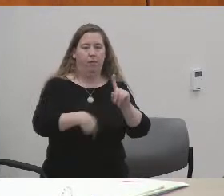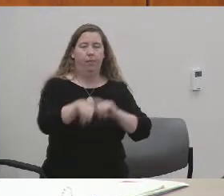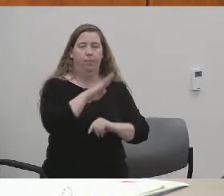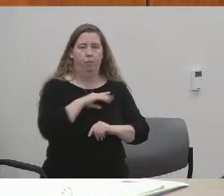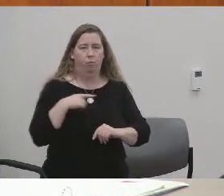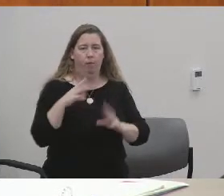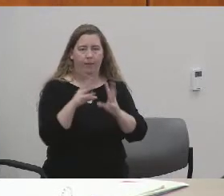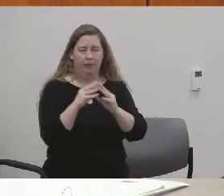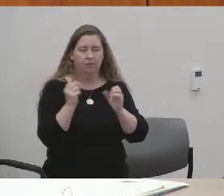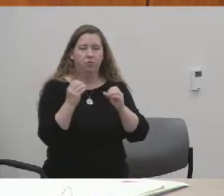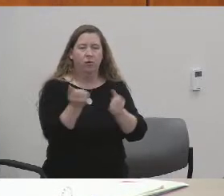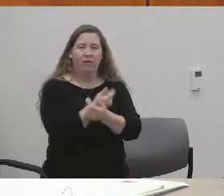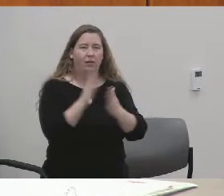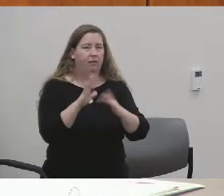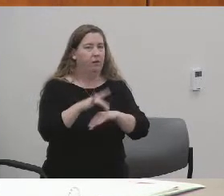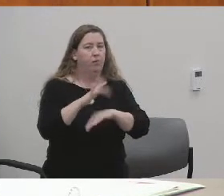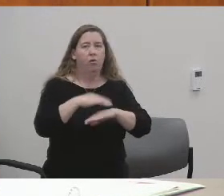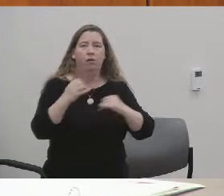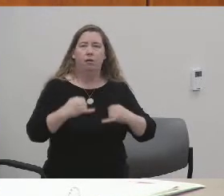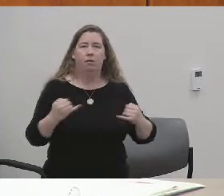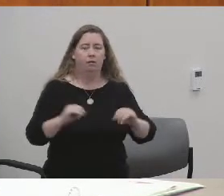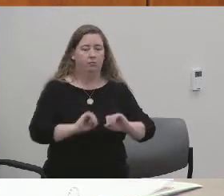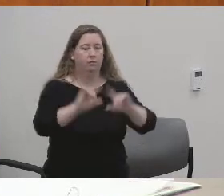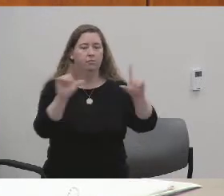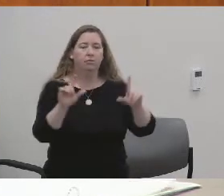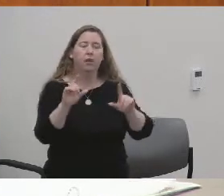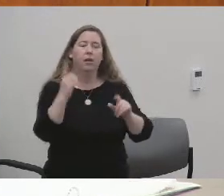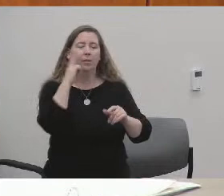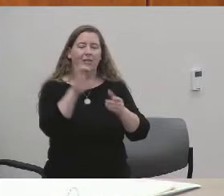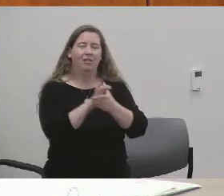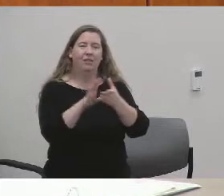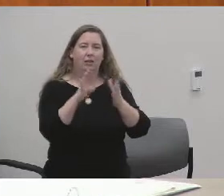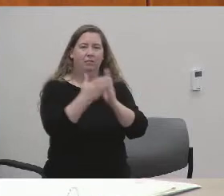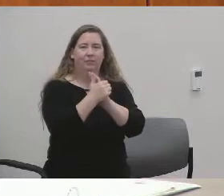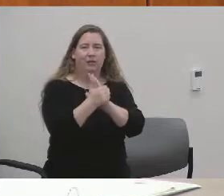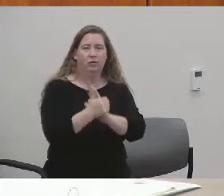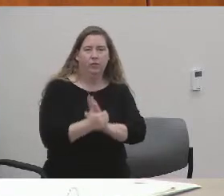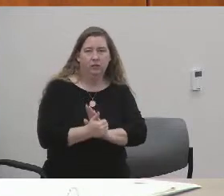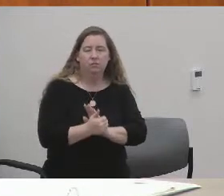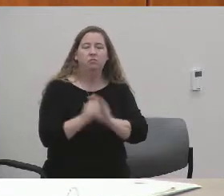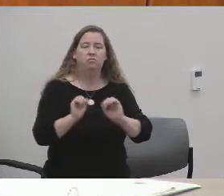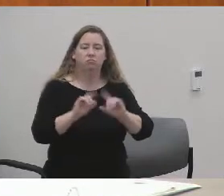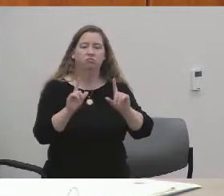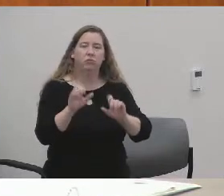everything will be available online, and I believe attachments will be there as well.